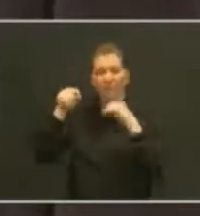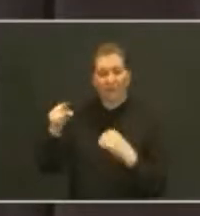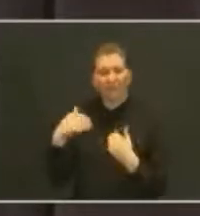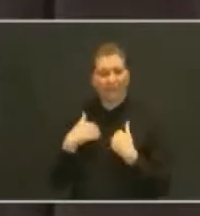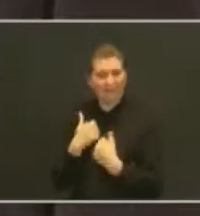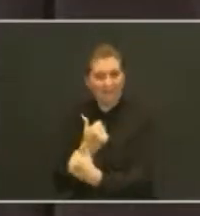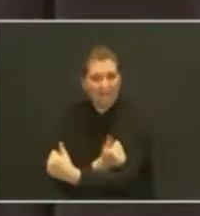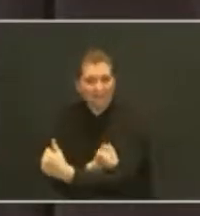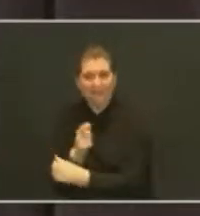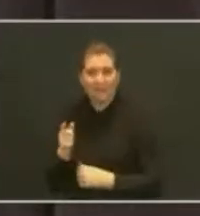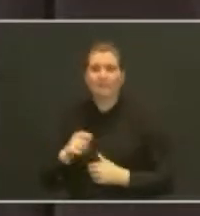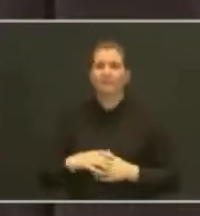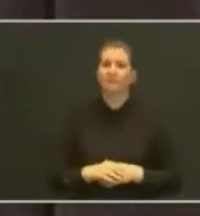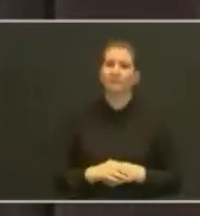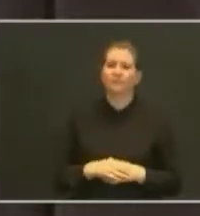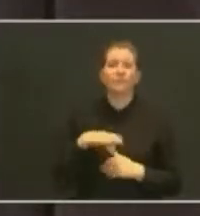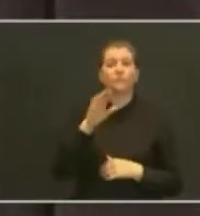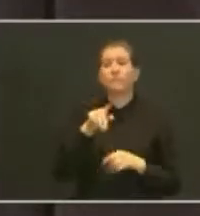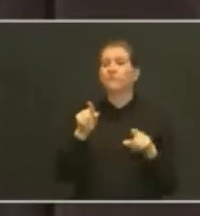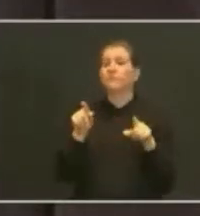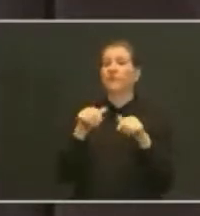same throughout the state.